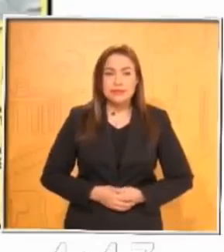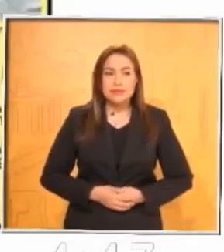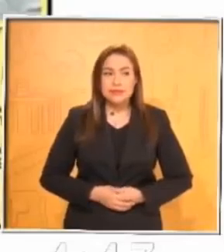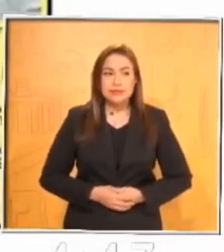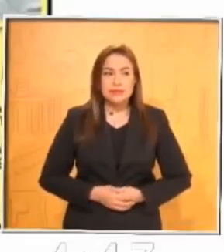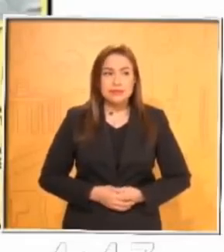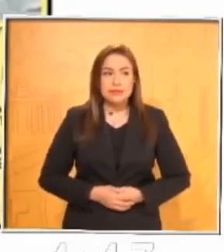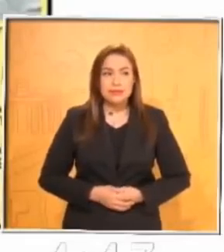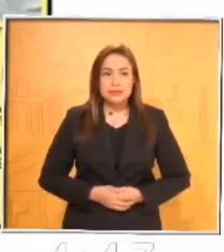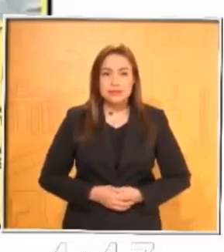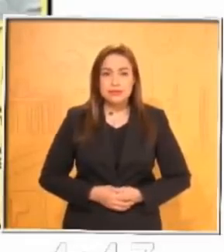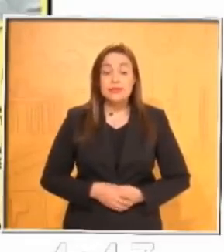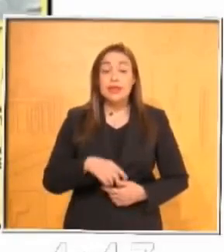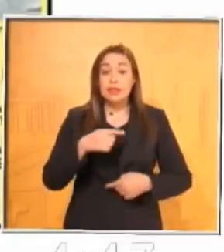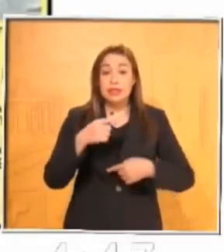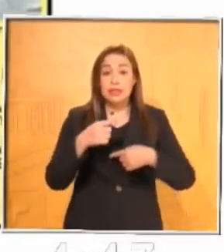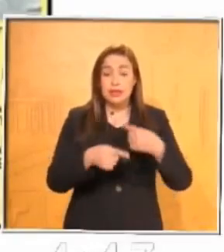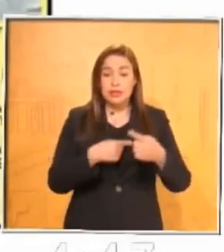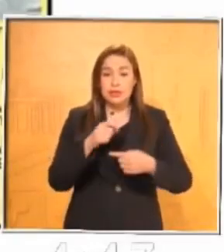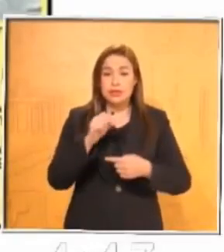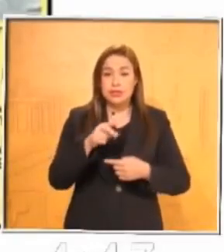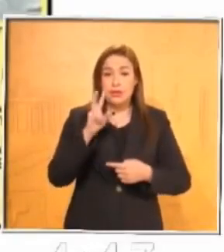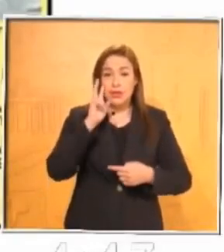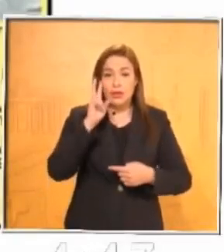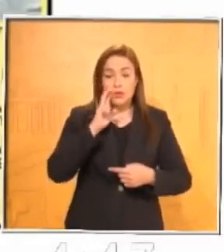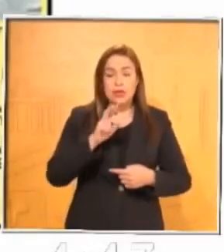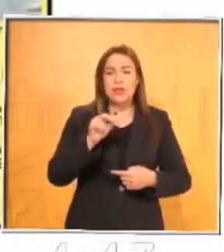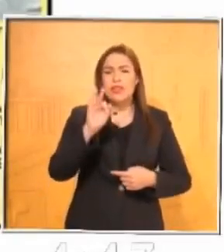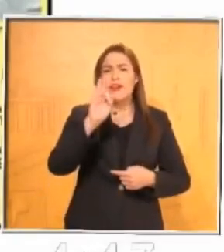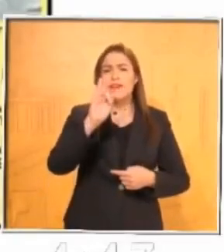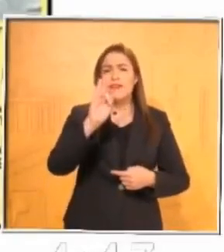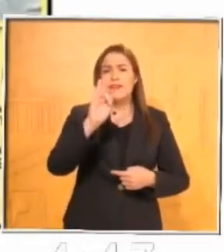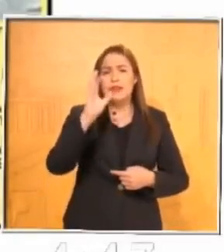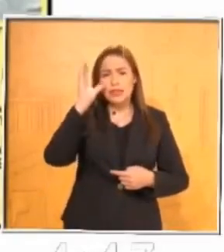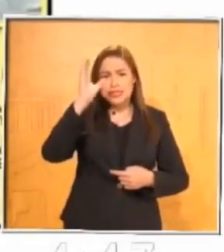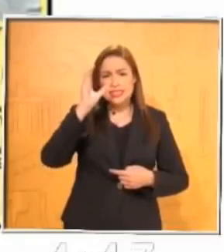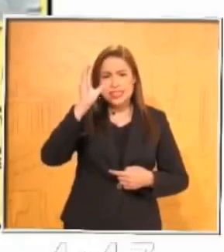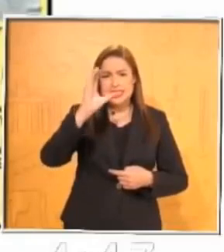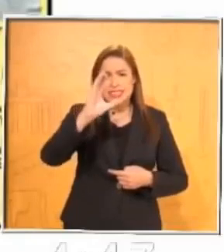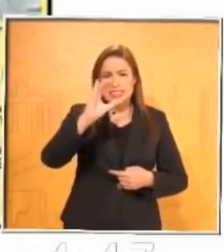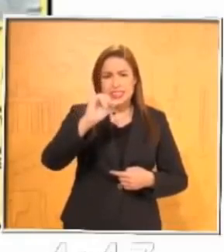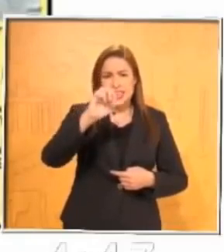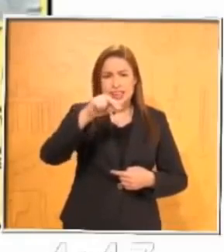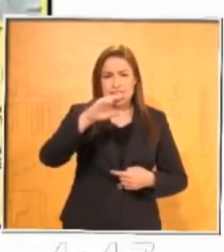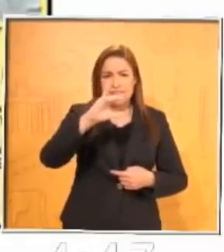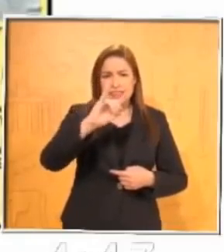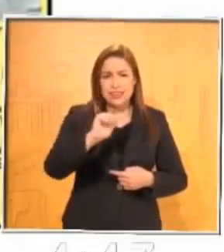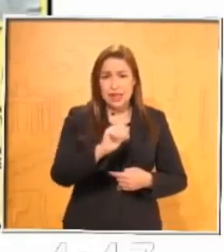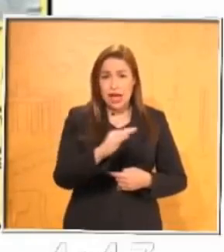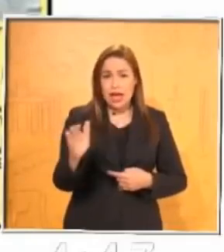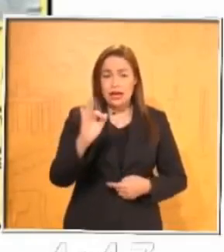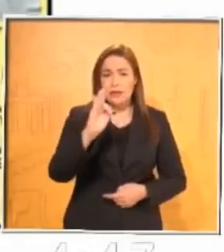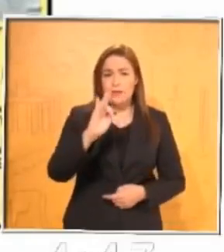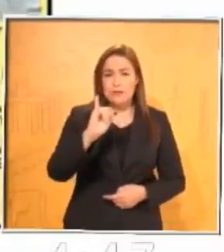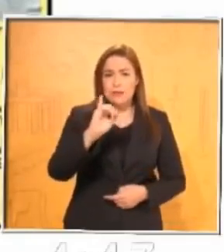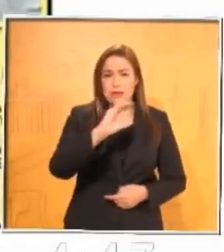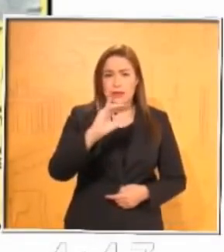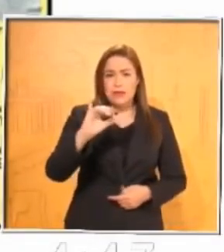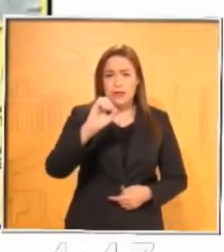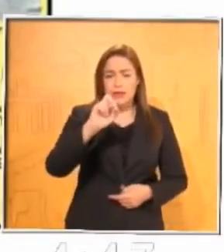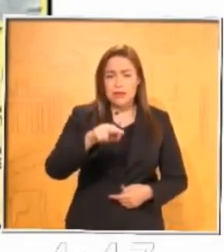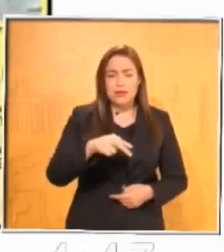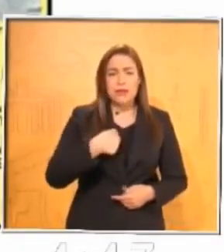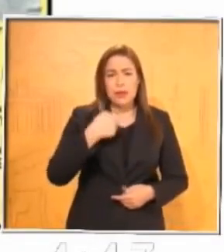Then we talked about nonfiction. Can you say the name of different characters of